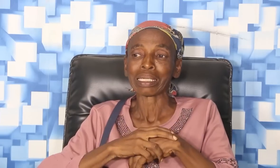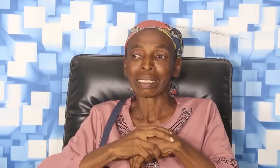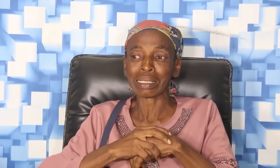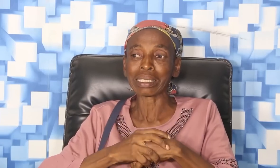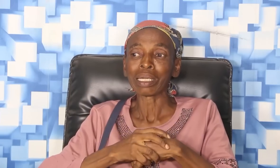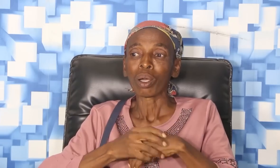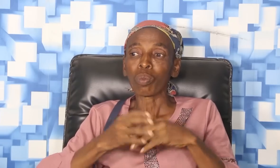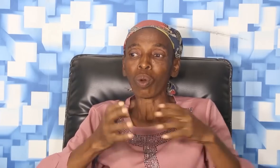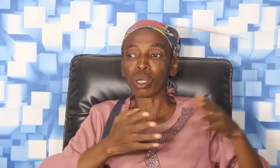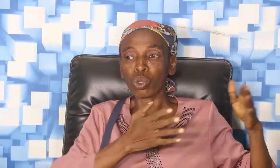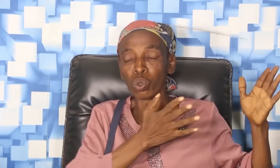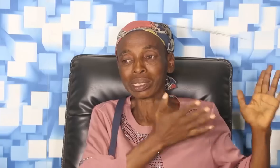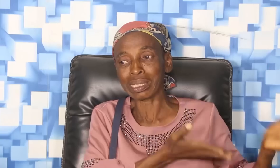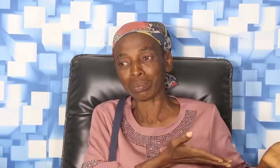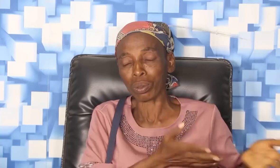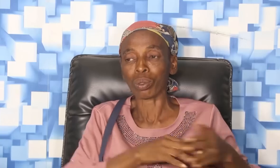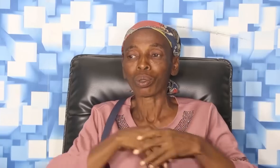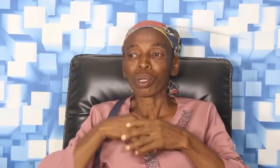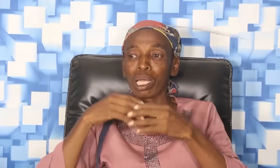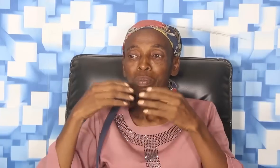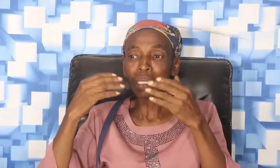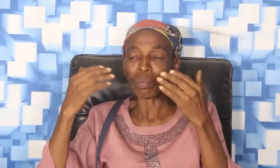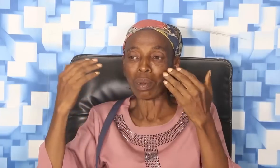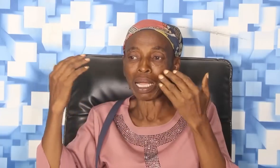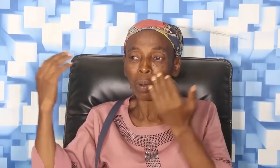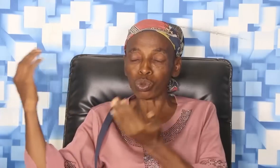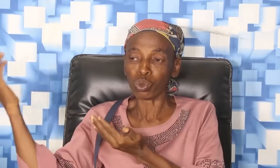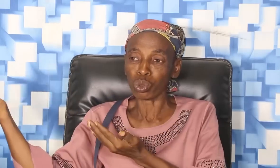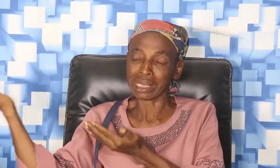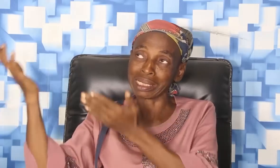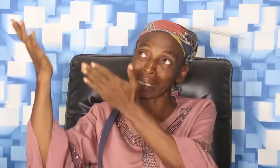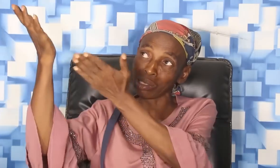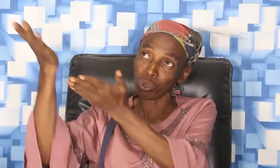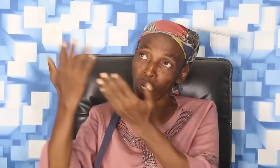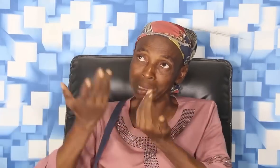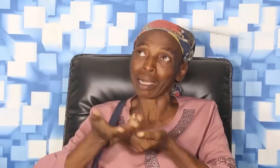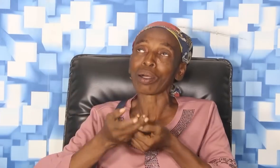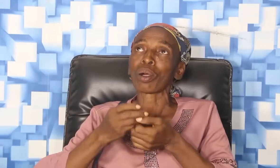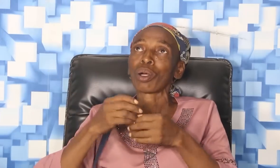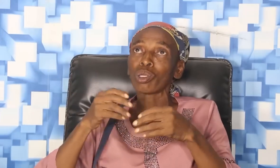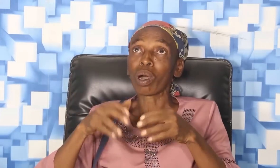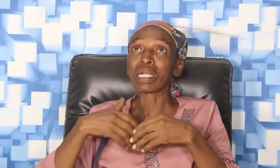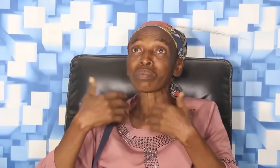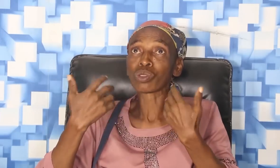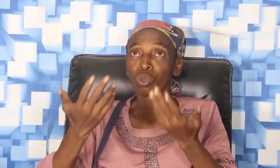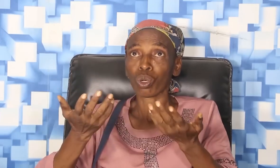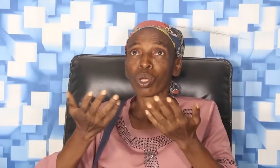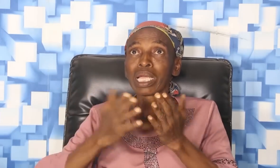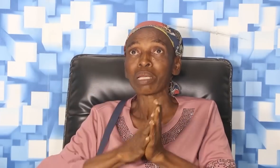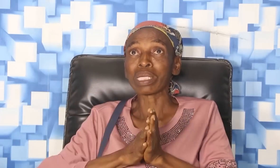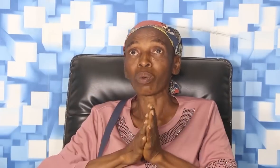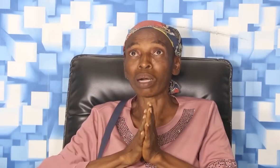yen. Then mo wa lo joko si ejẹ kan bi apostle jade si ori altar ni won bere si ma